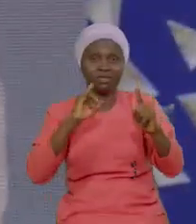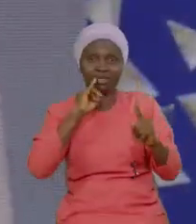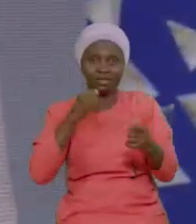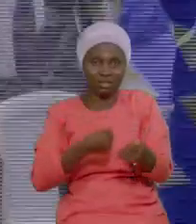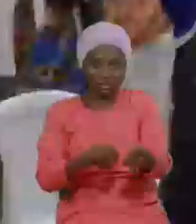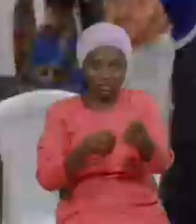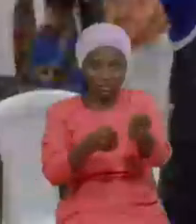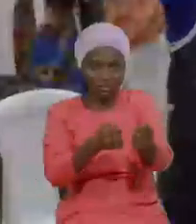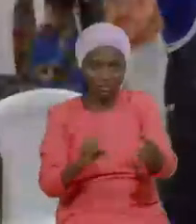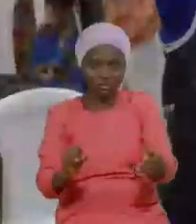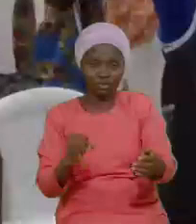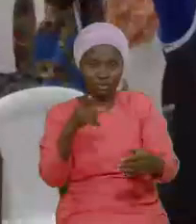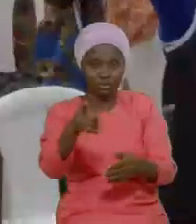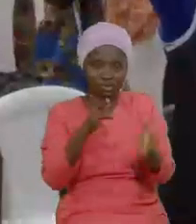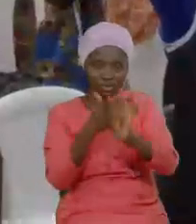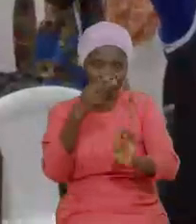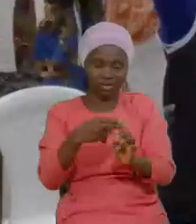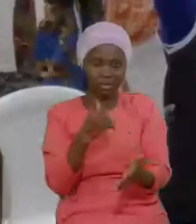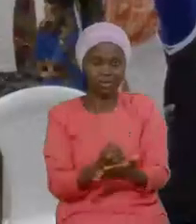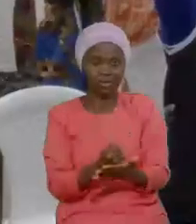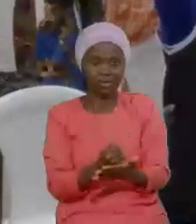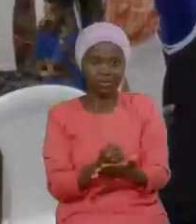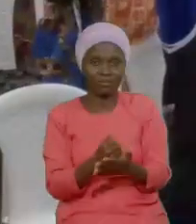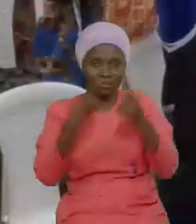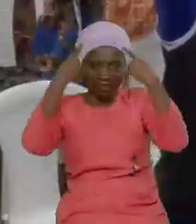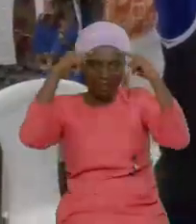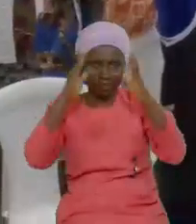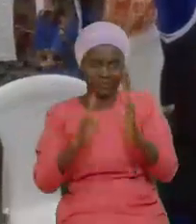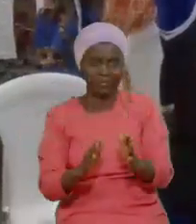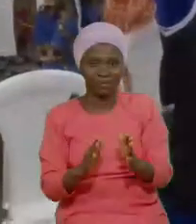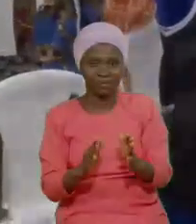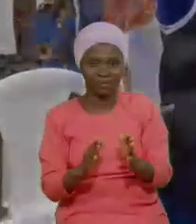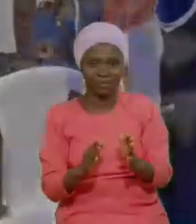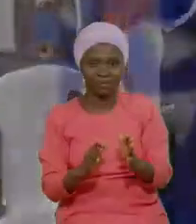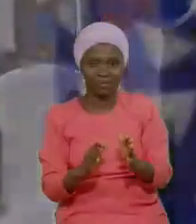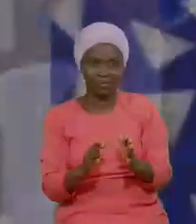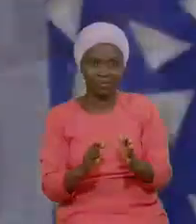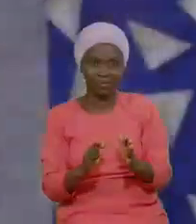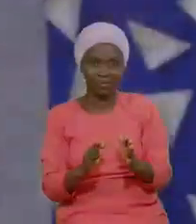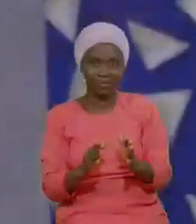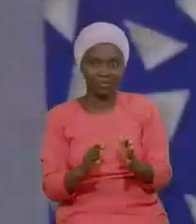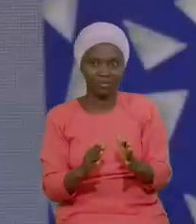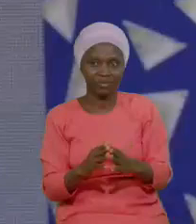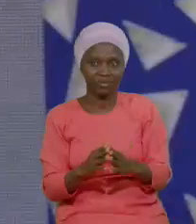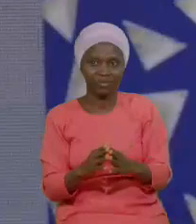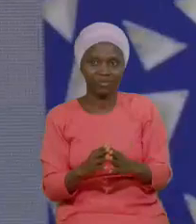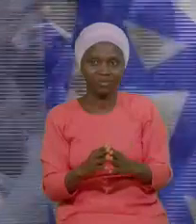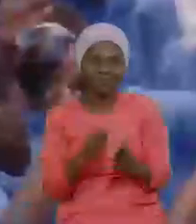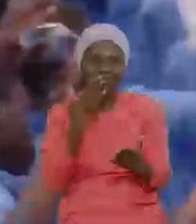after you. Achievers. Good morning. God bless you.